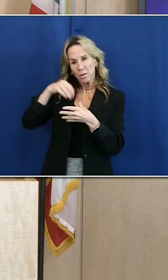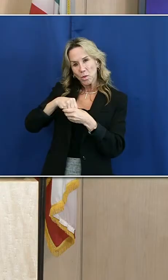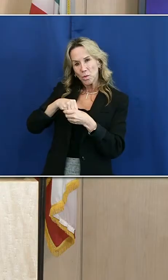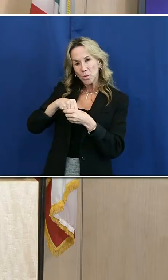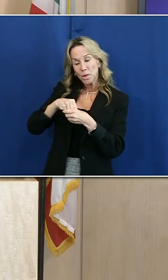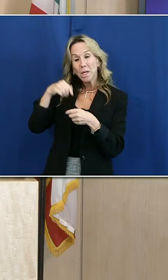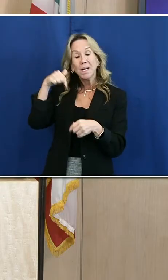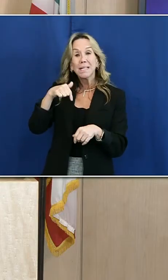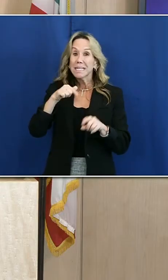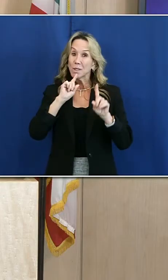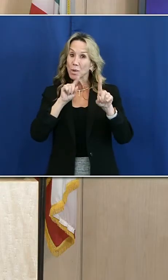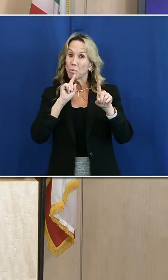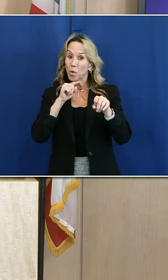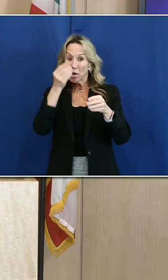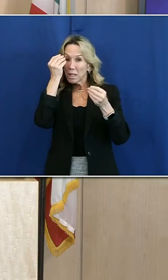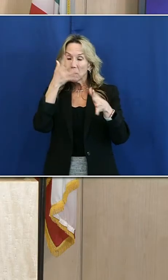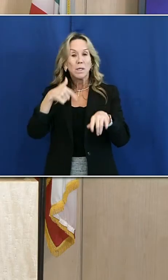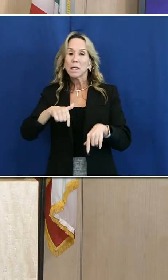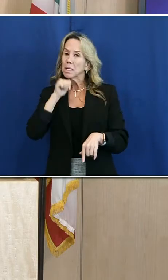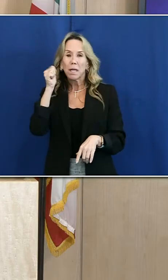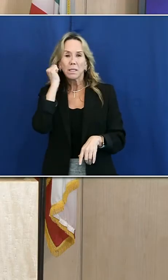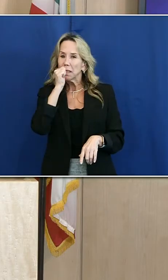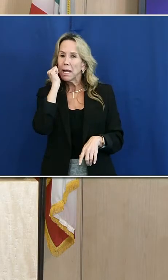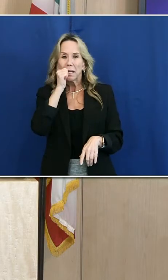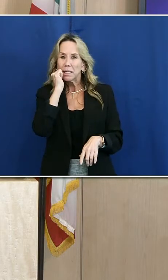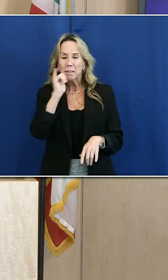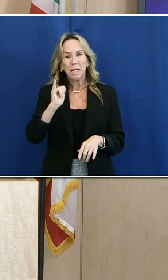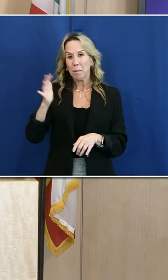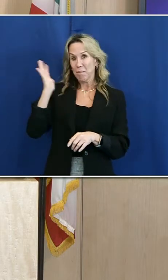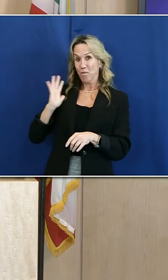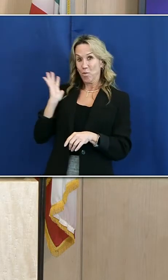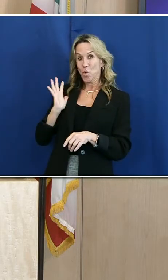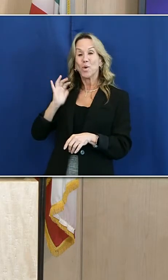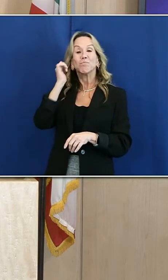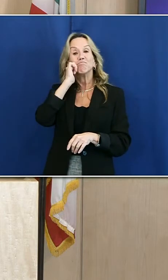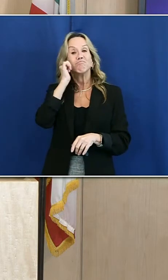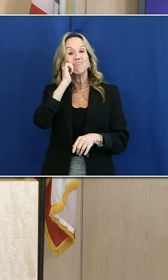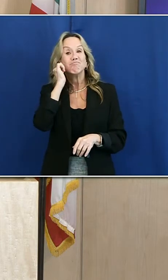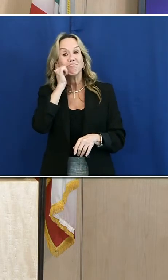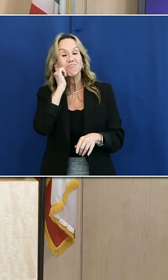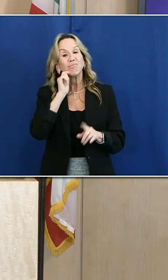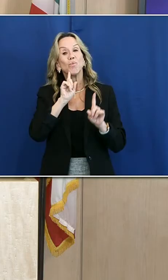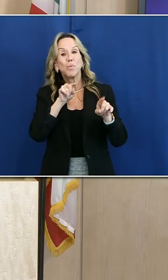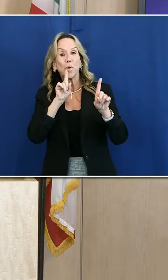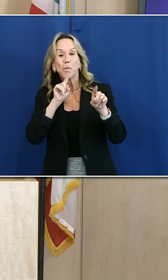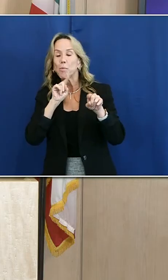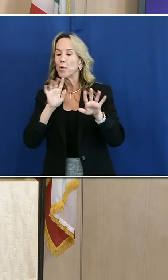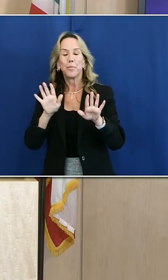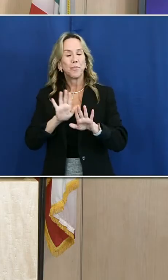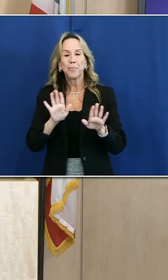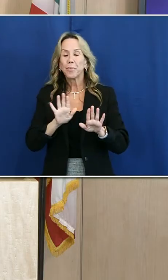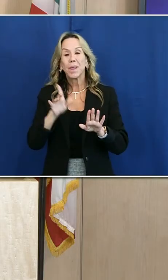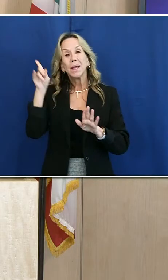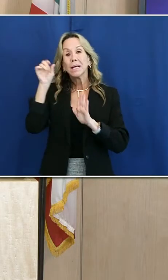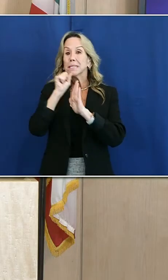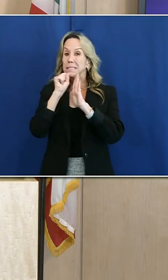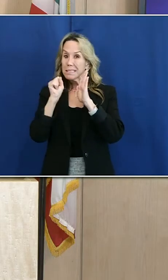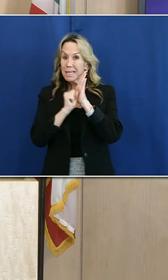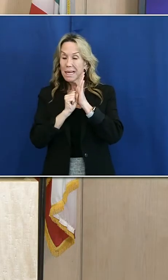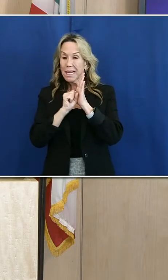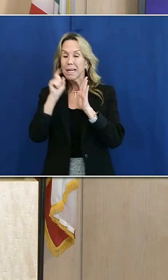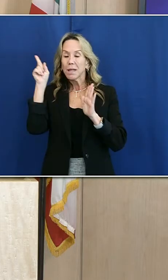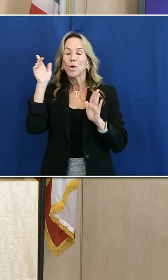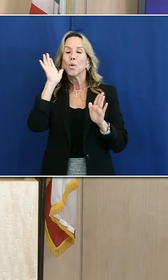report is not daily now, as we have been doing previously. The state is recommending or will